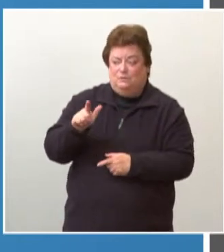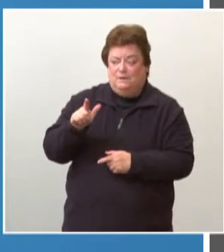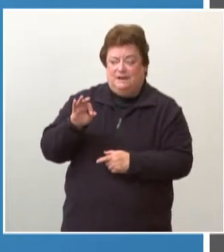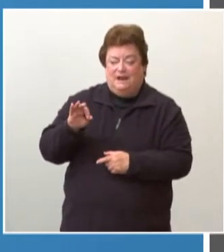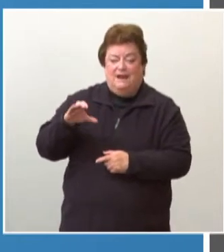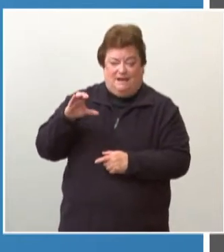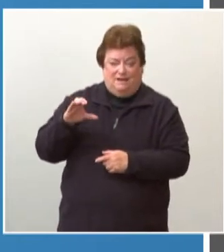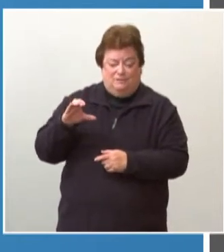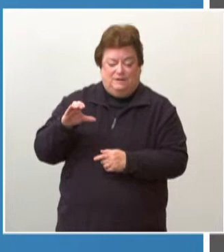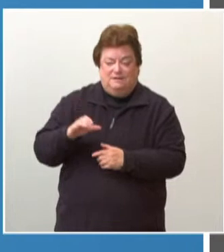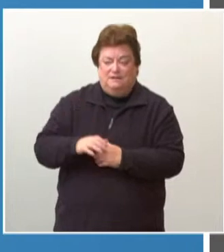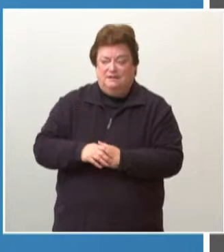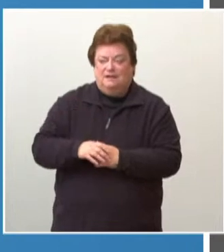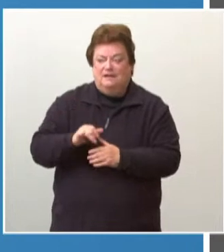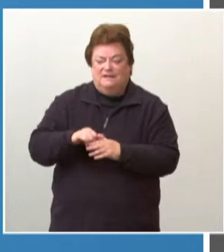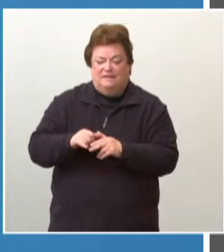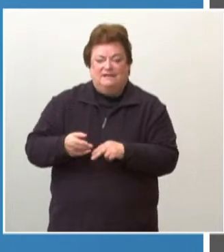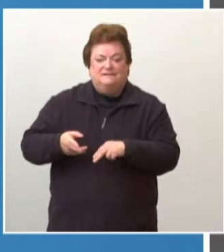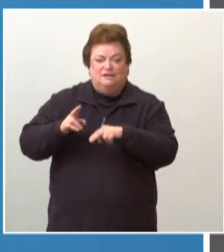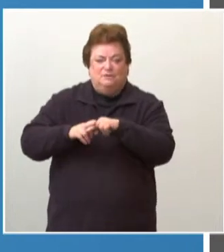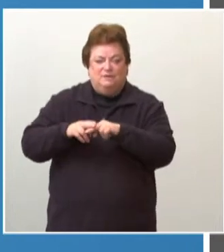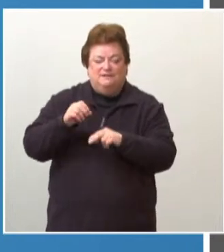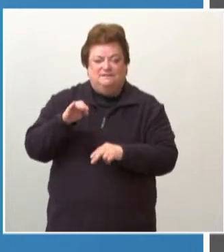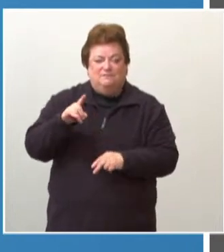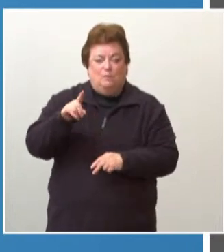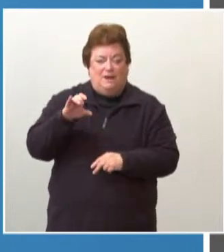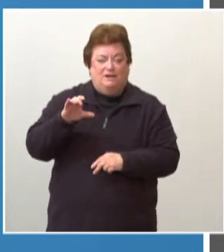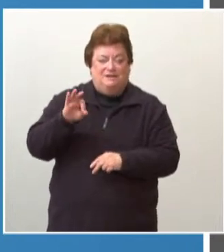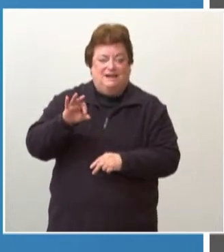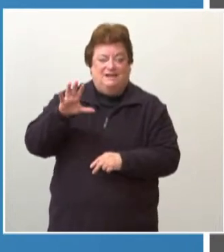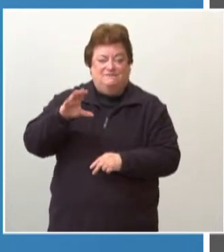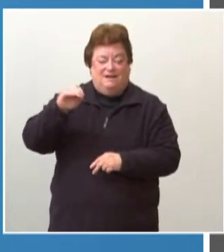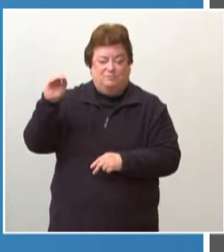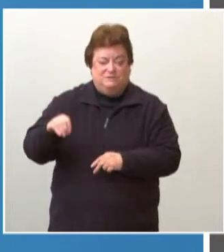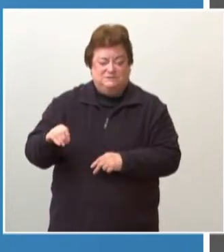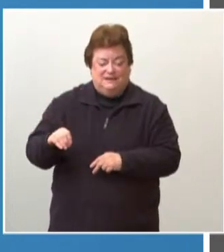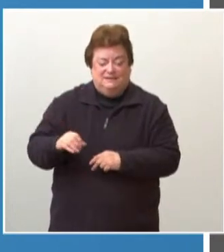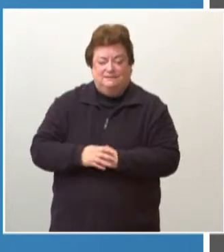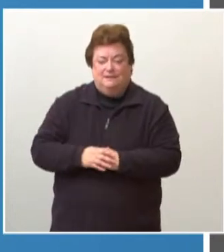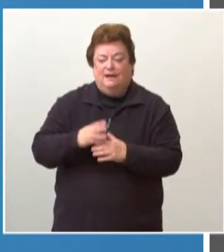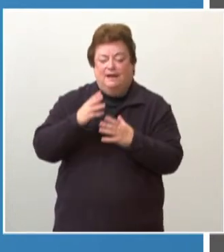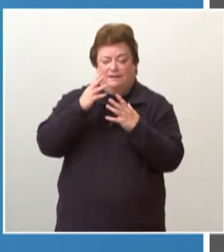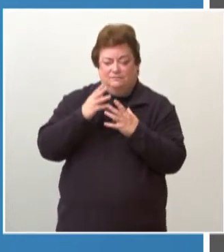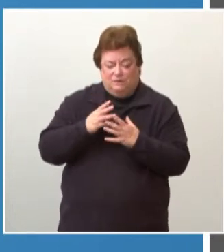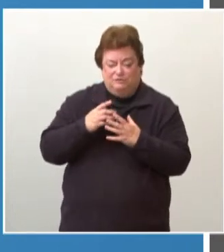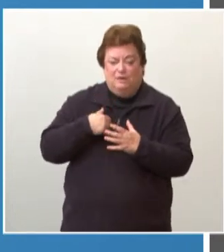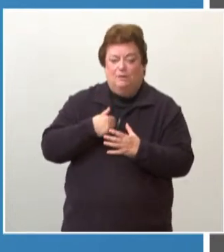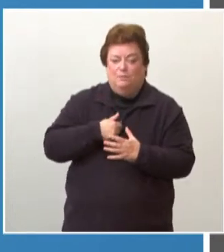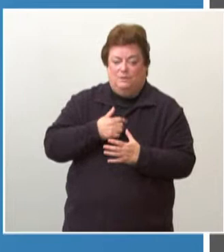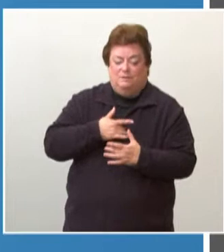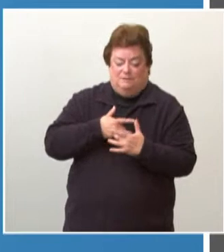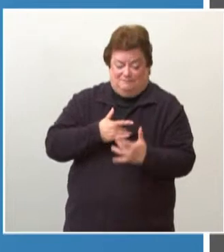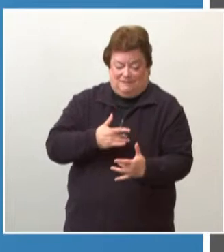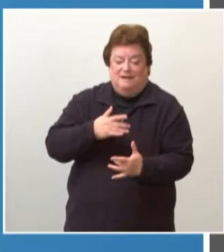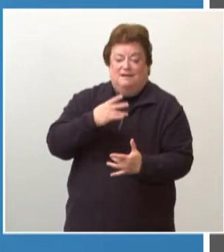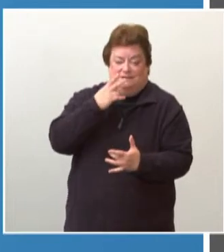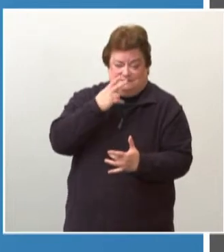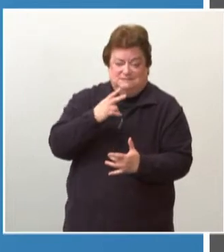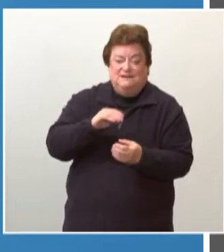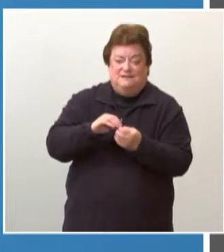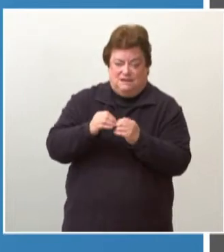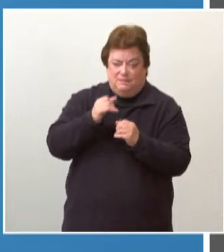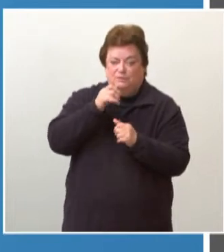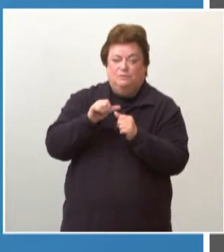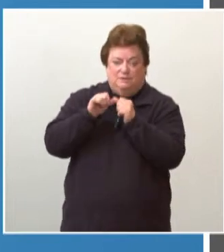2,900 figure, an increase of 195%. Unfortunately, we are likely to see our case numbers continue